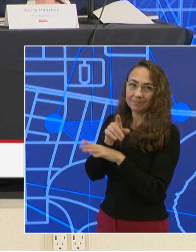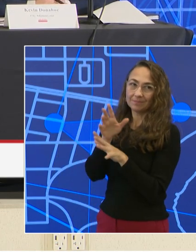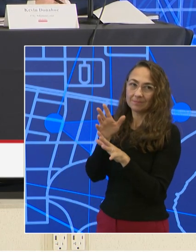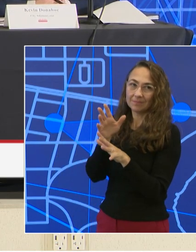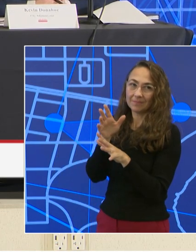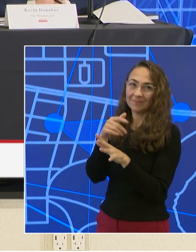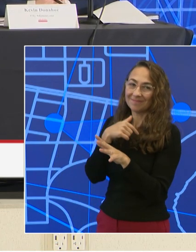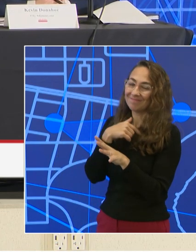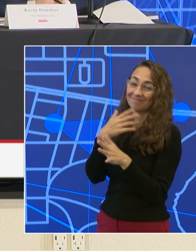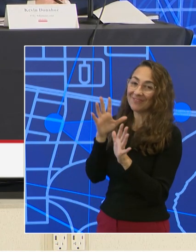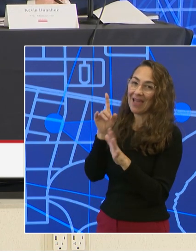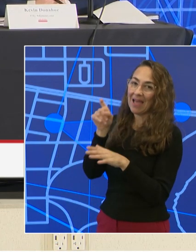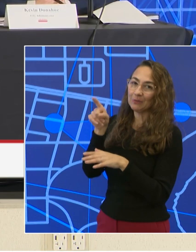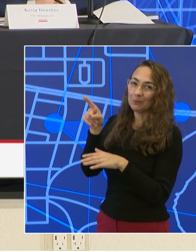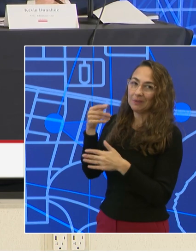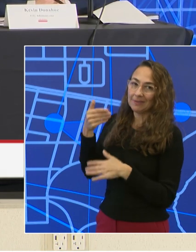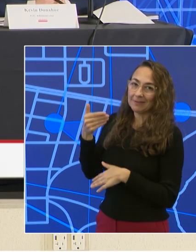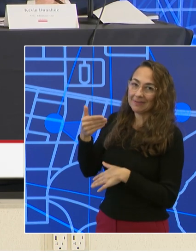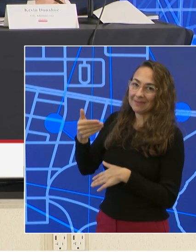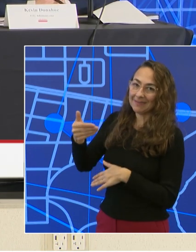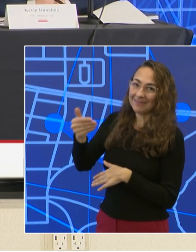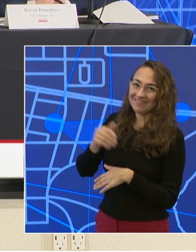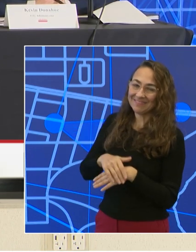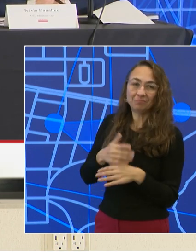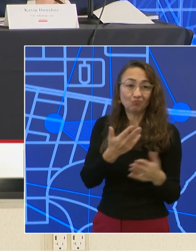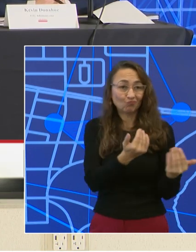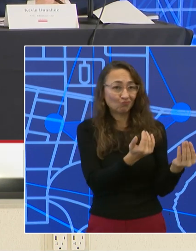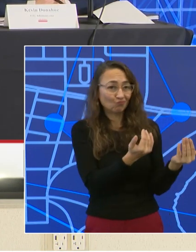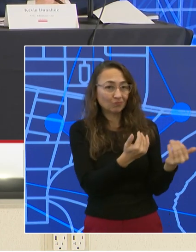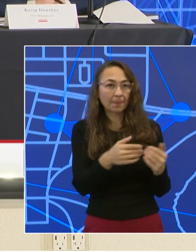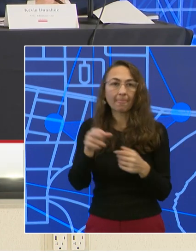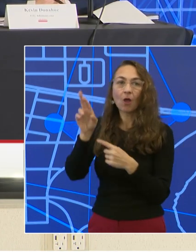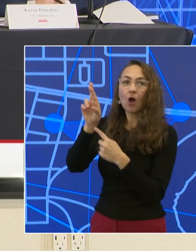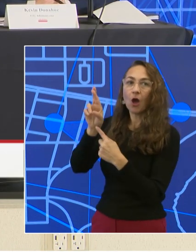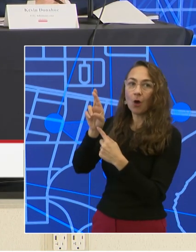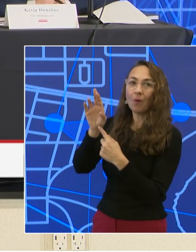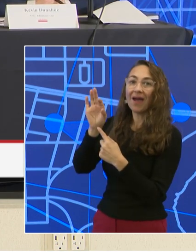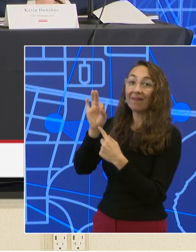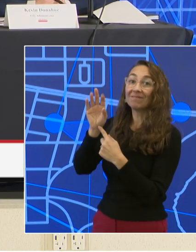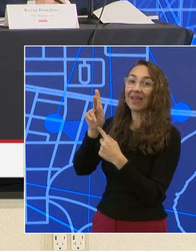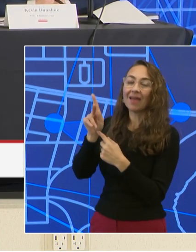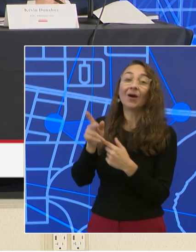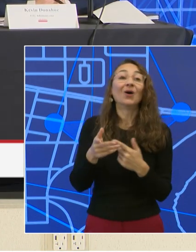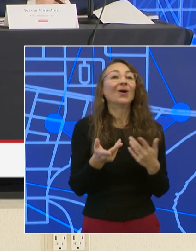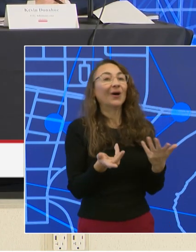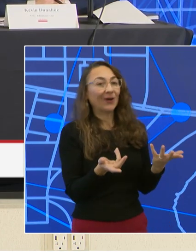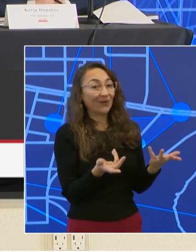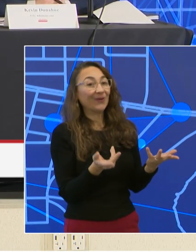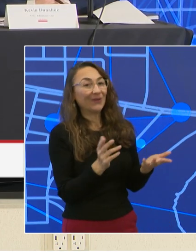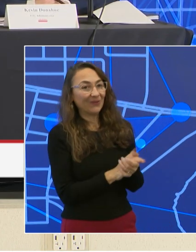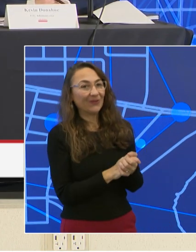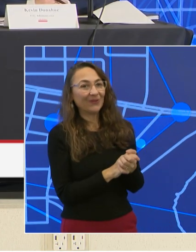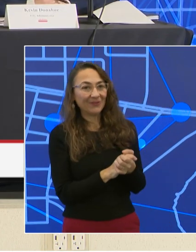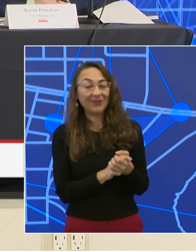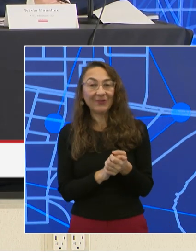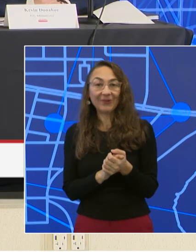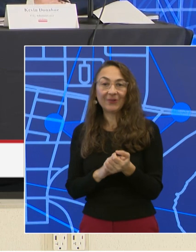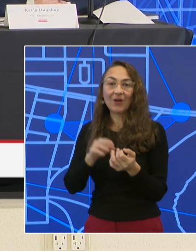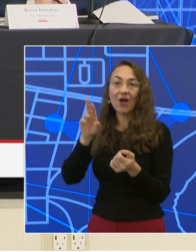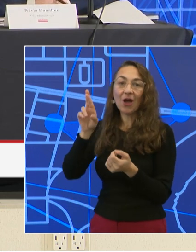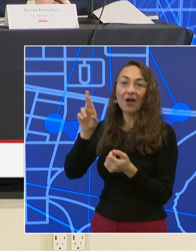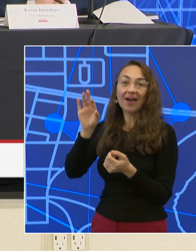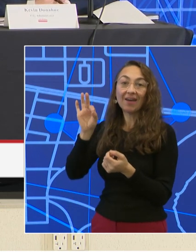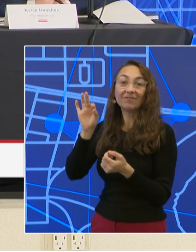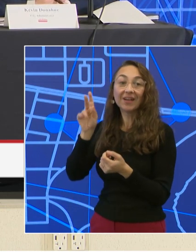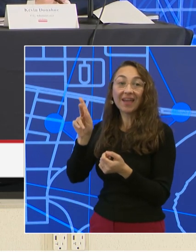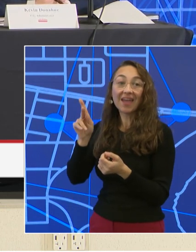RFK legislation. Oh, any progress? RFK. Well, the clock is ticking. I've only got a few more days. The clock is ticking, and my answer is the same. It's a good